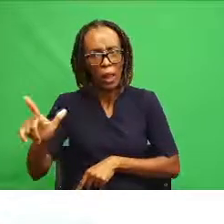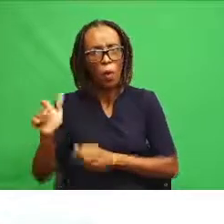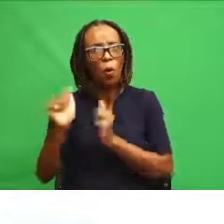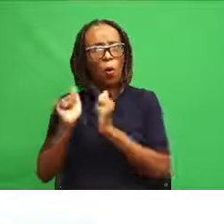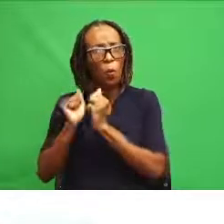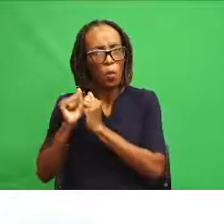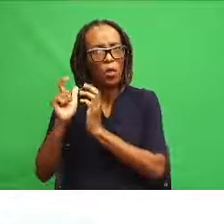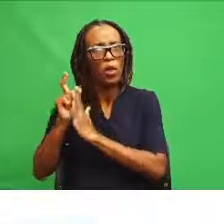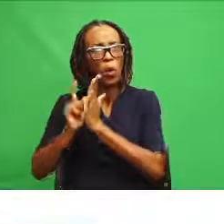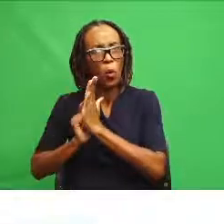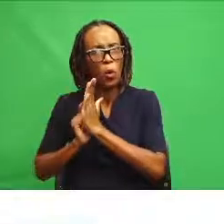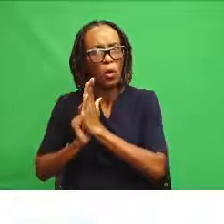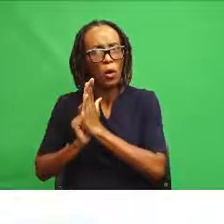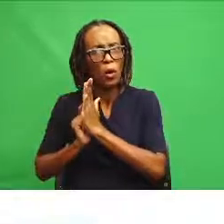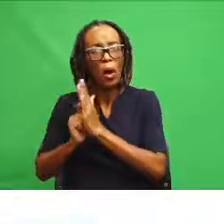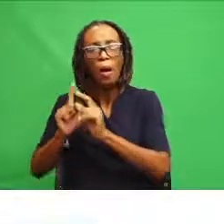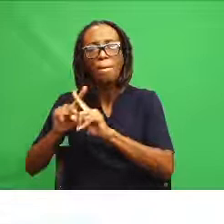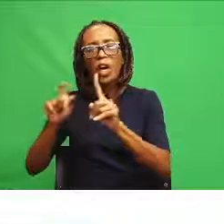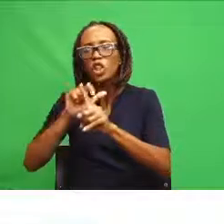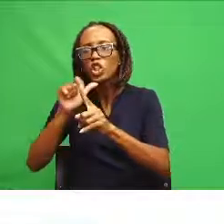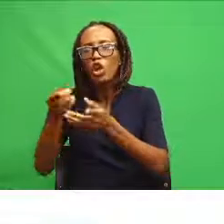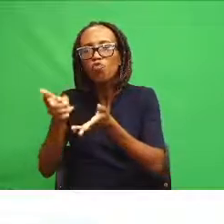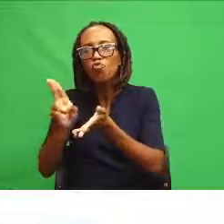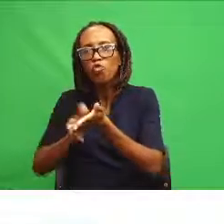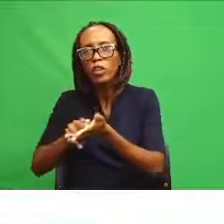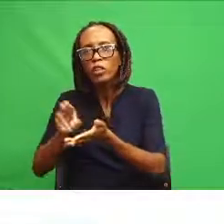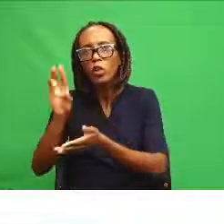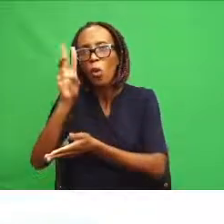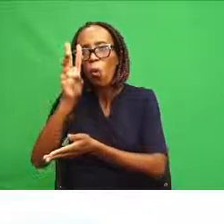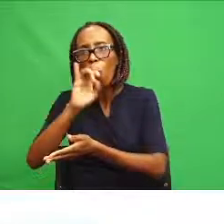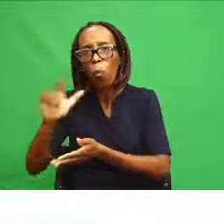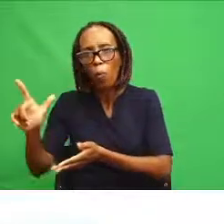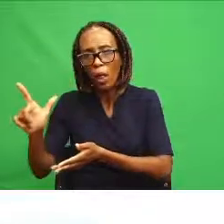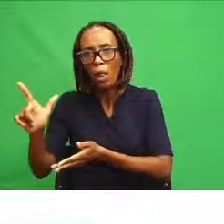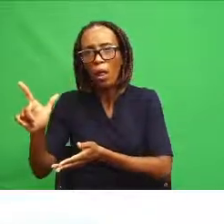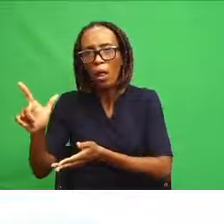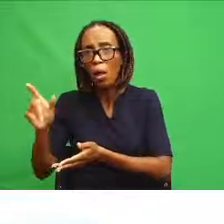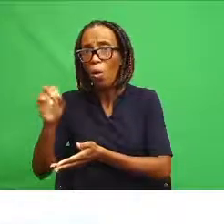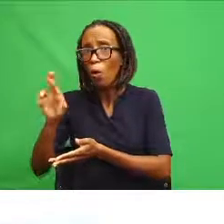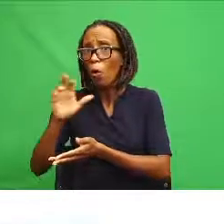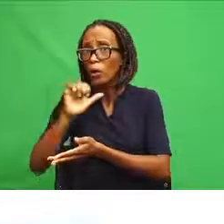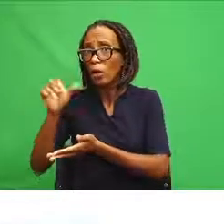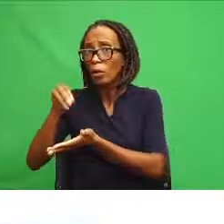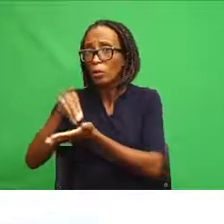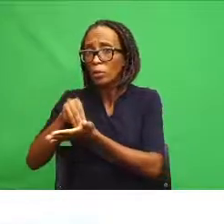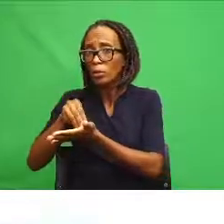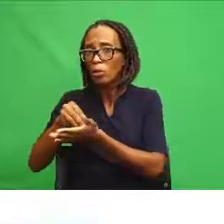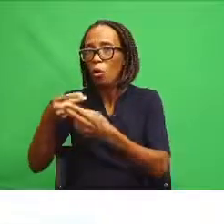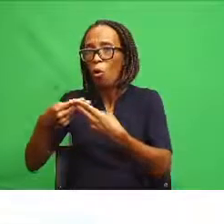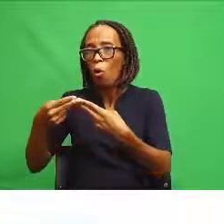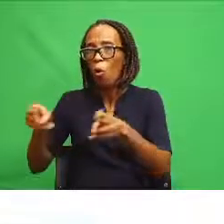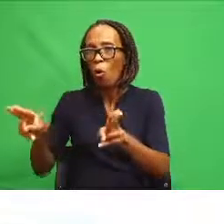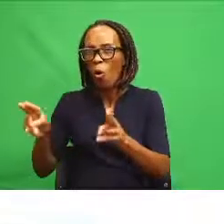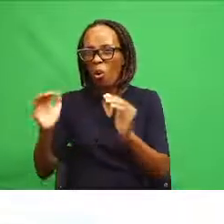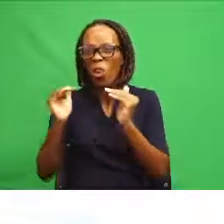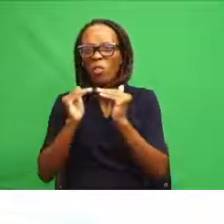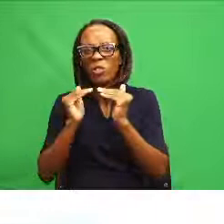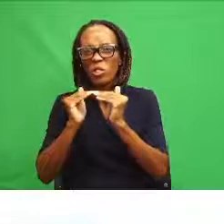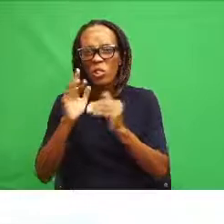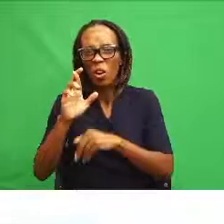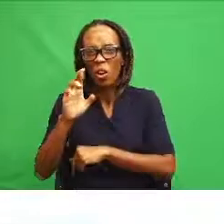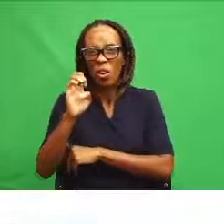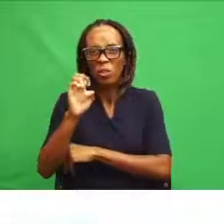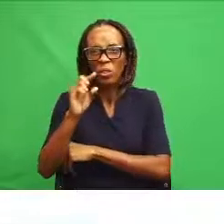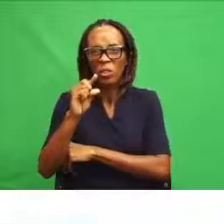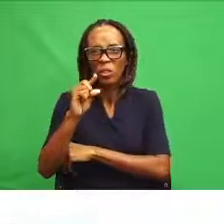lawyer and does not register it or files it at the Hall of Justice registry, is that will valid after